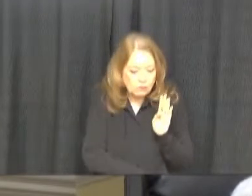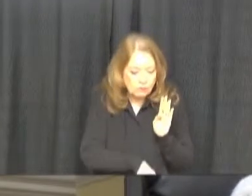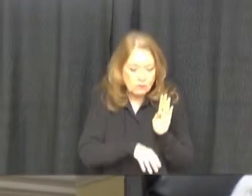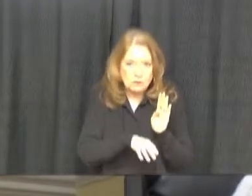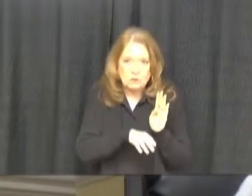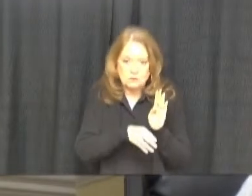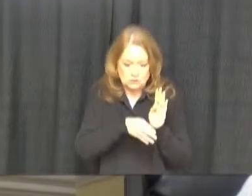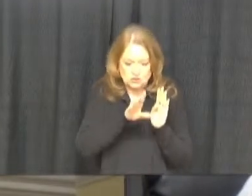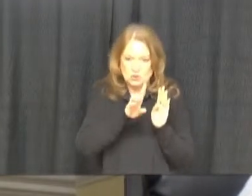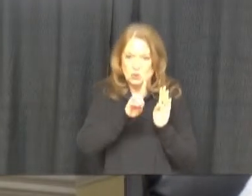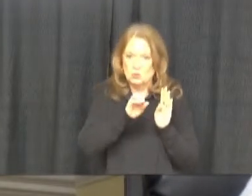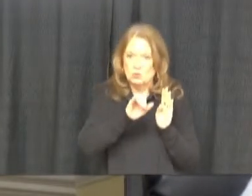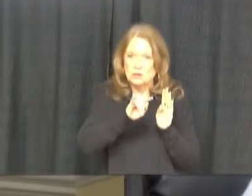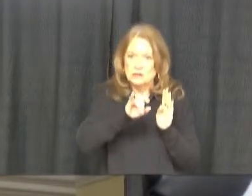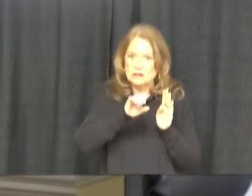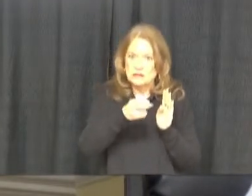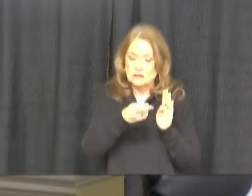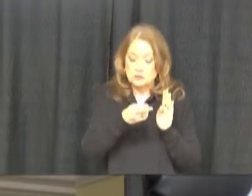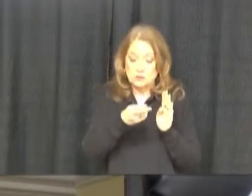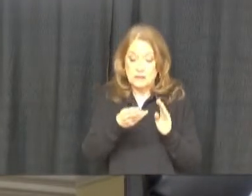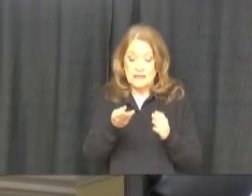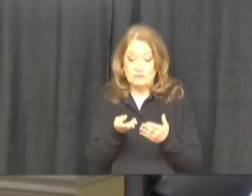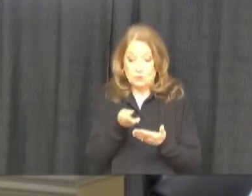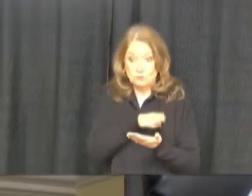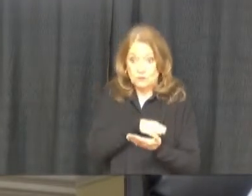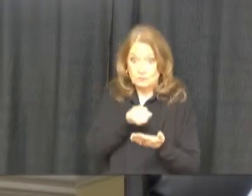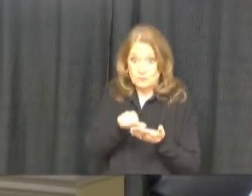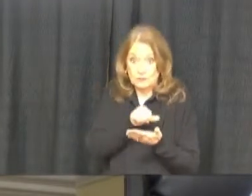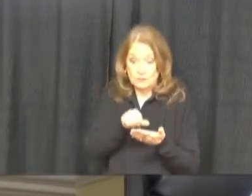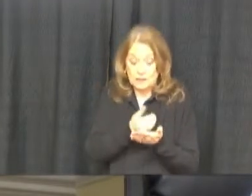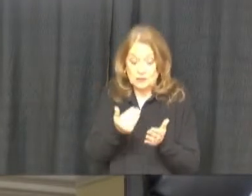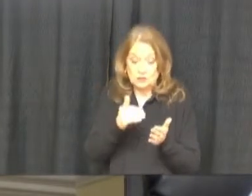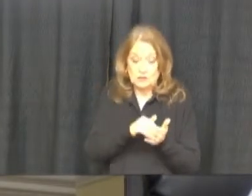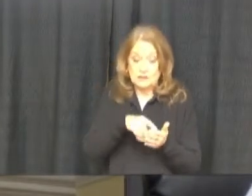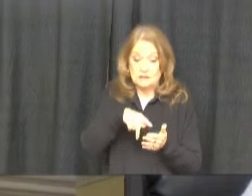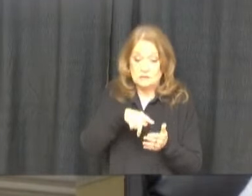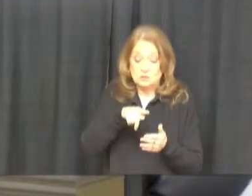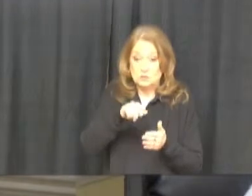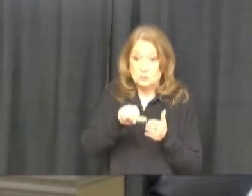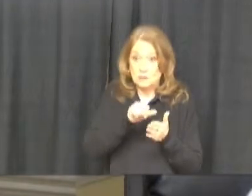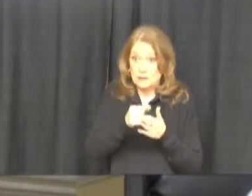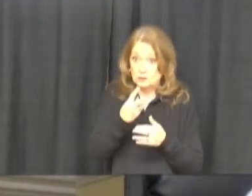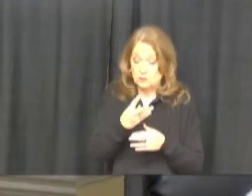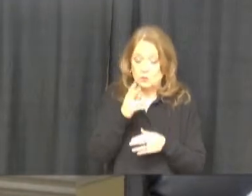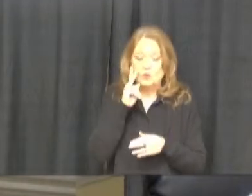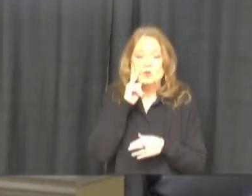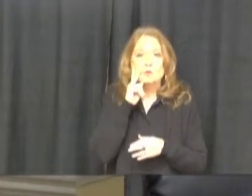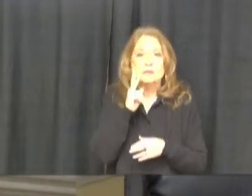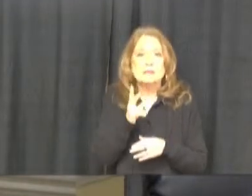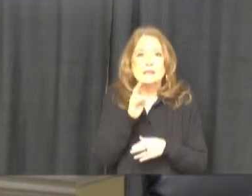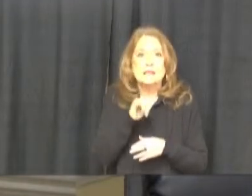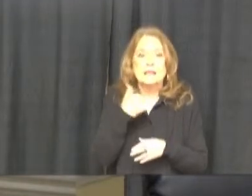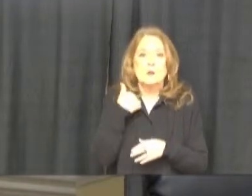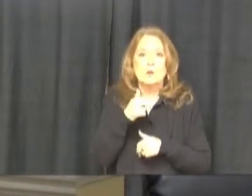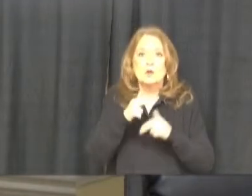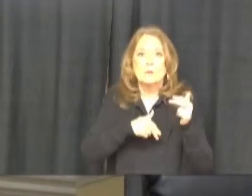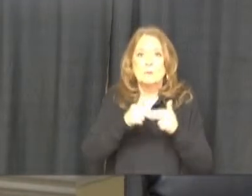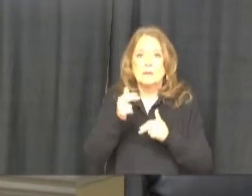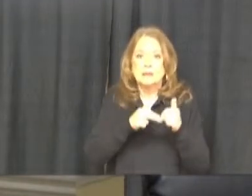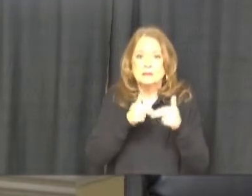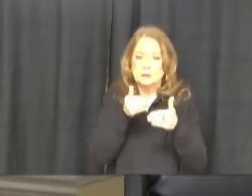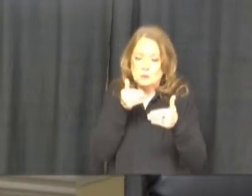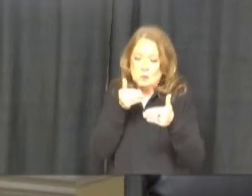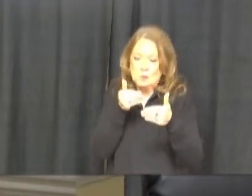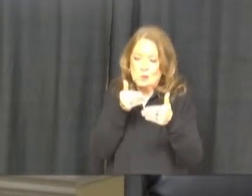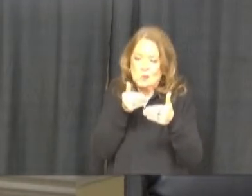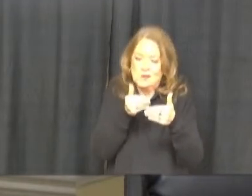ditch. If you flip the page over to page 4, you will see that we're building right up to